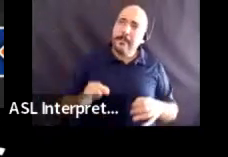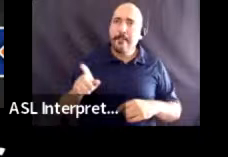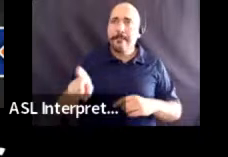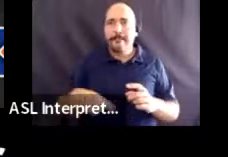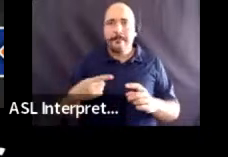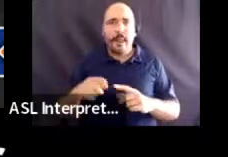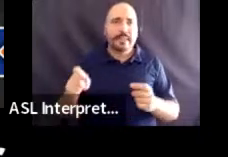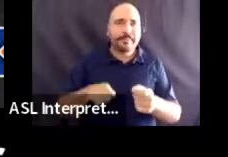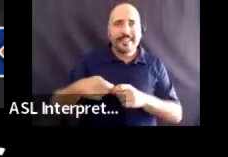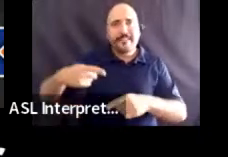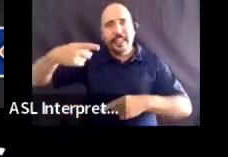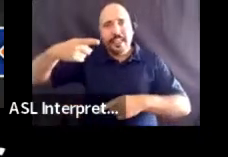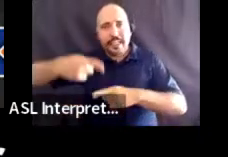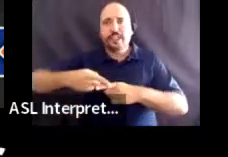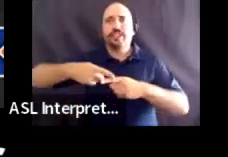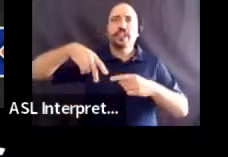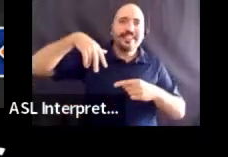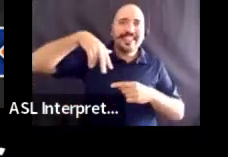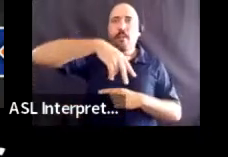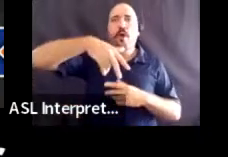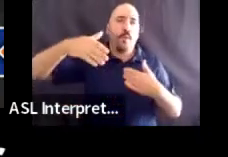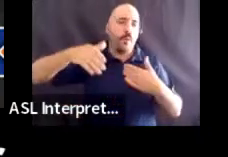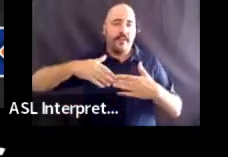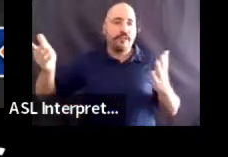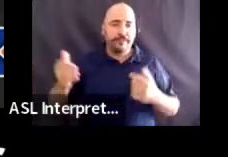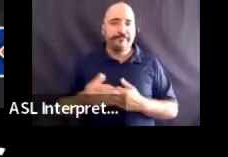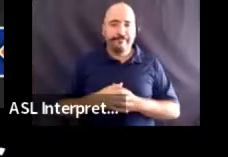about streets and sidewalks, right?